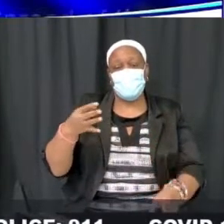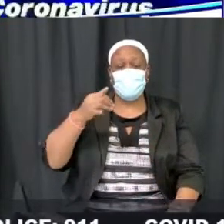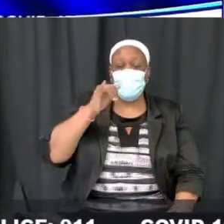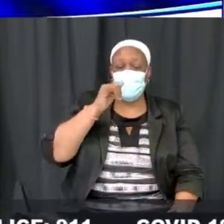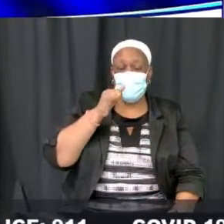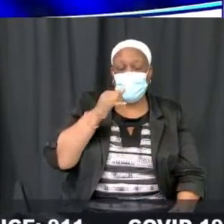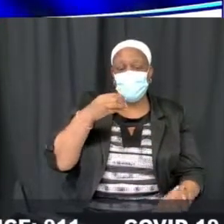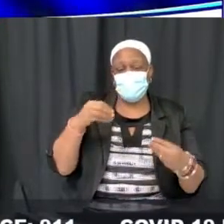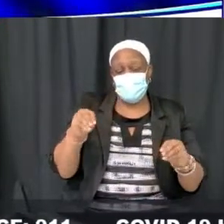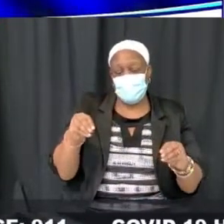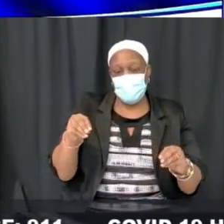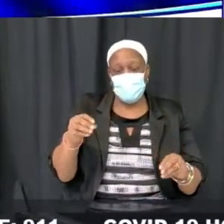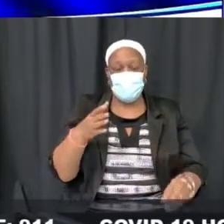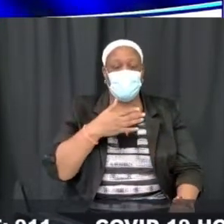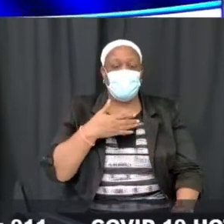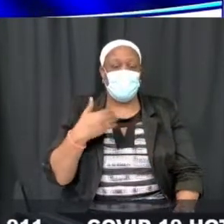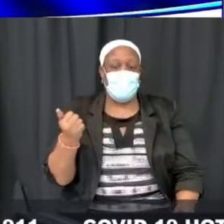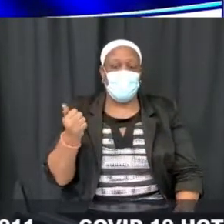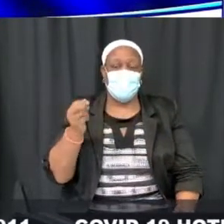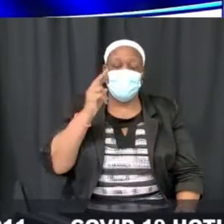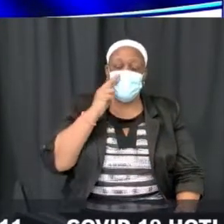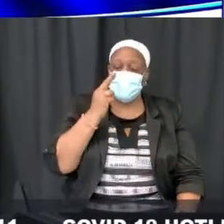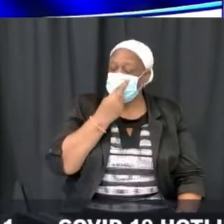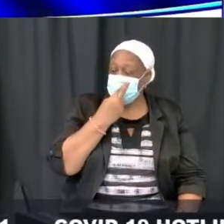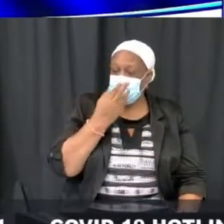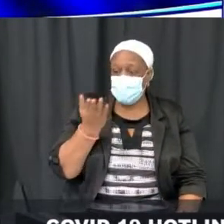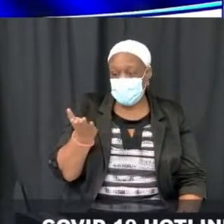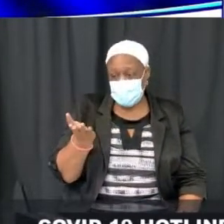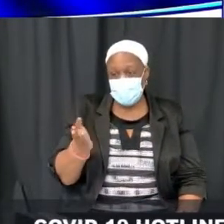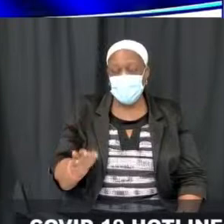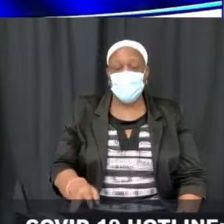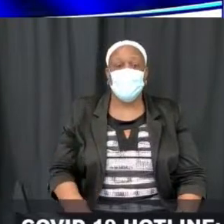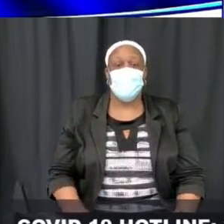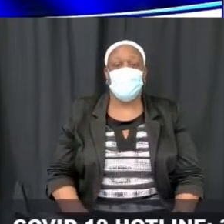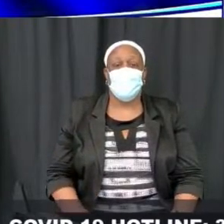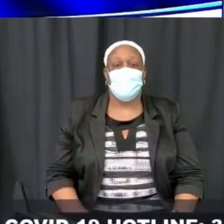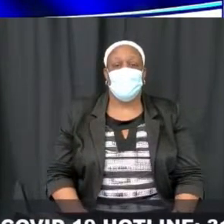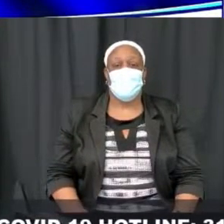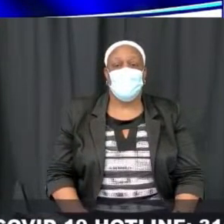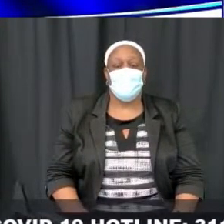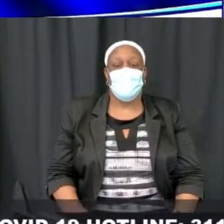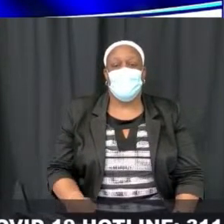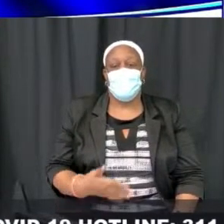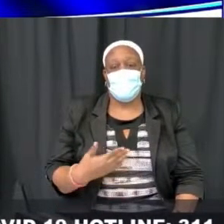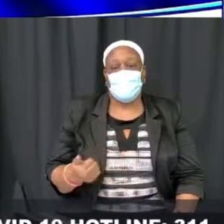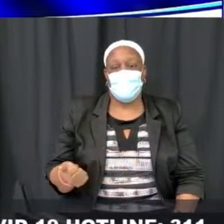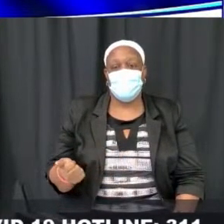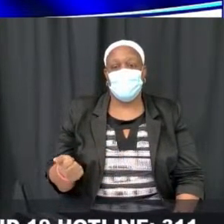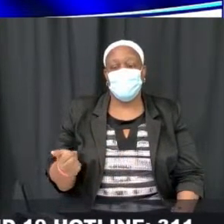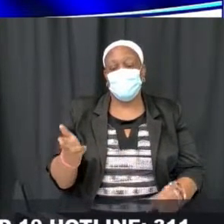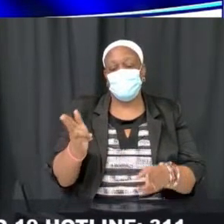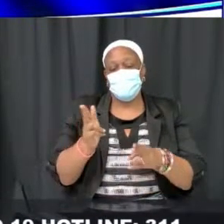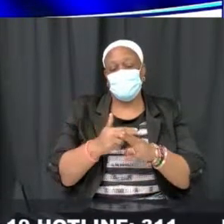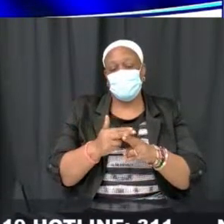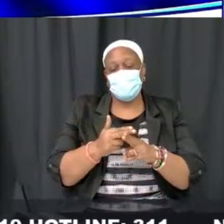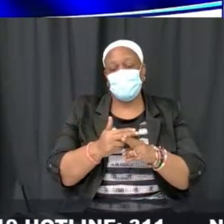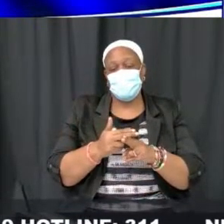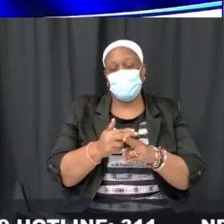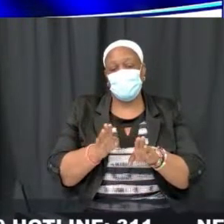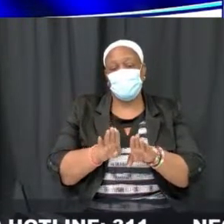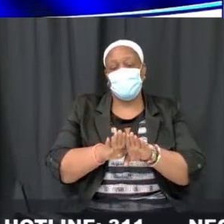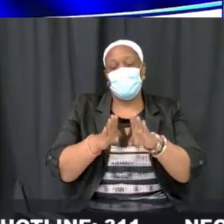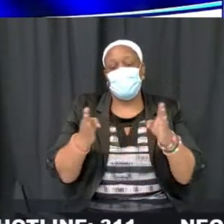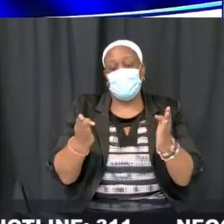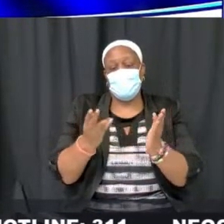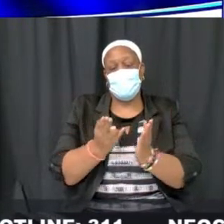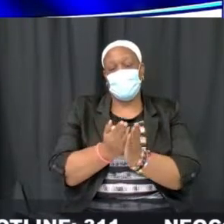opening of restaurants and bars in general, and also the return of the cruise industry. That is